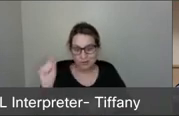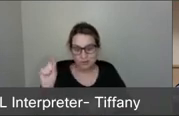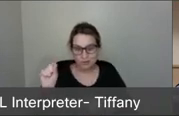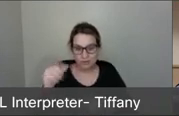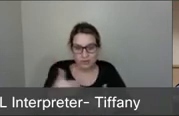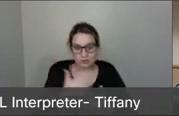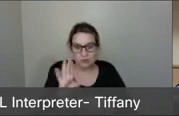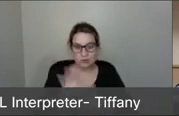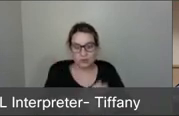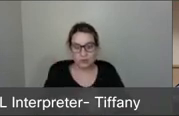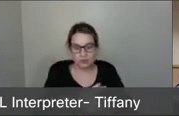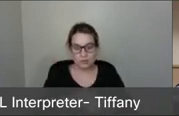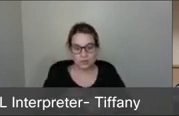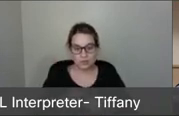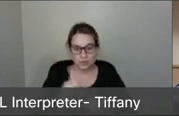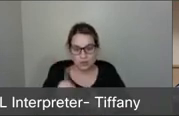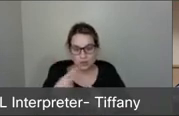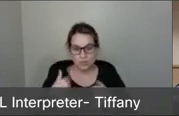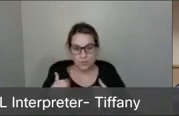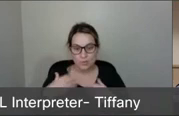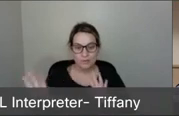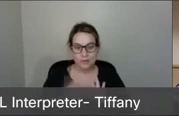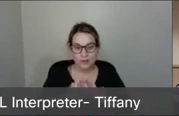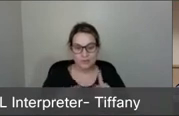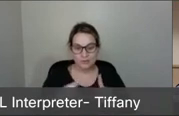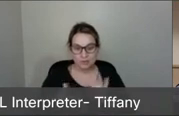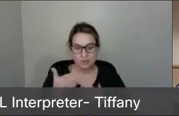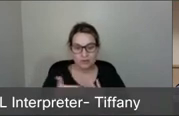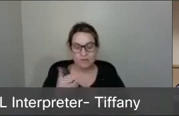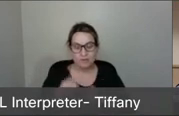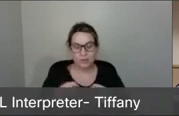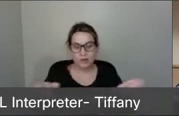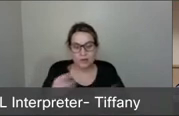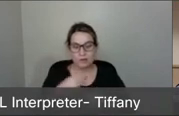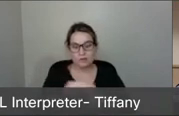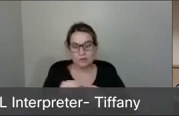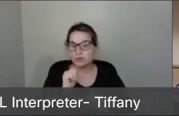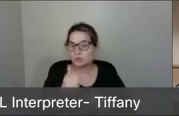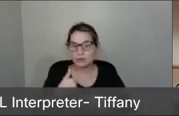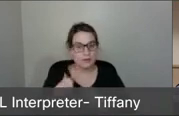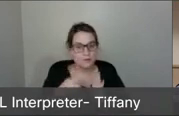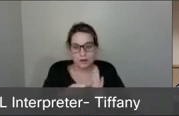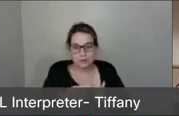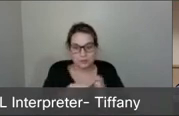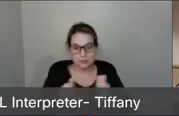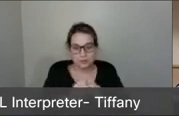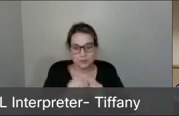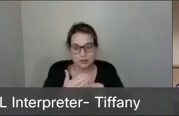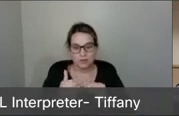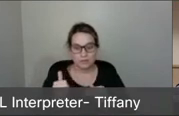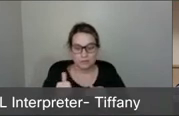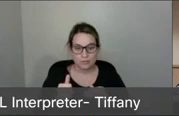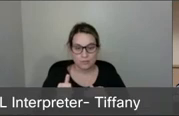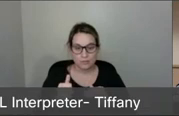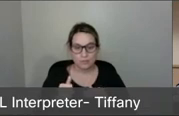area. Therefore, when we have elected officials running for public office, we will not be represented with more of the diluted